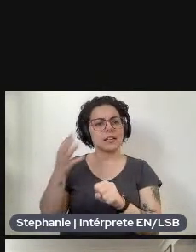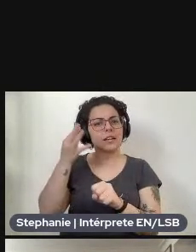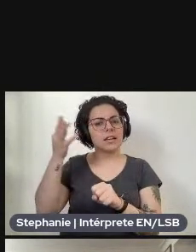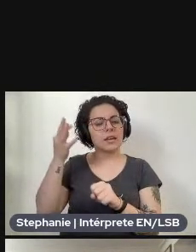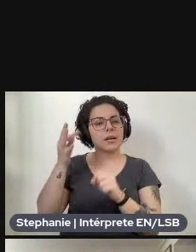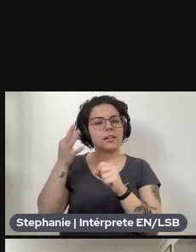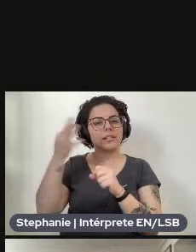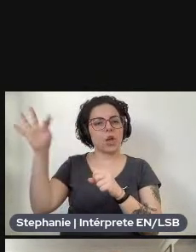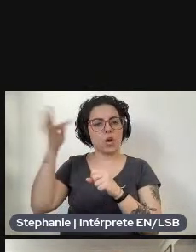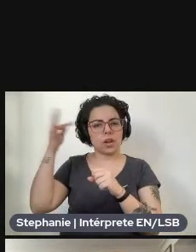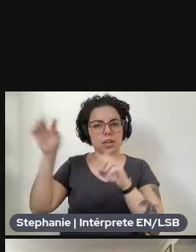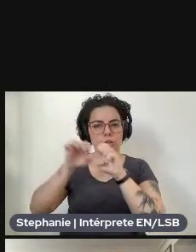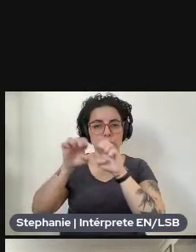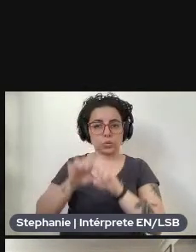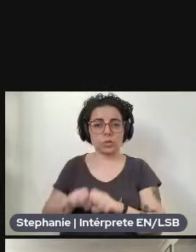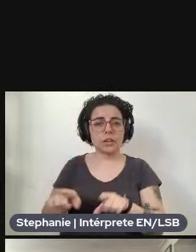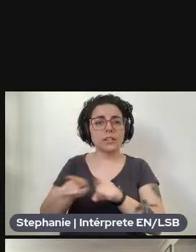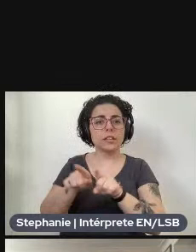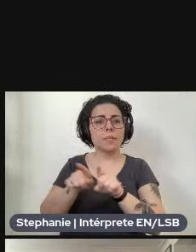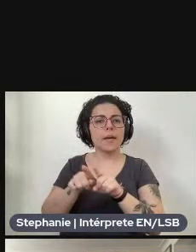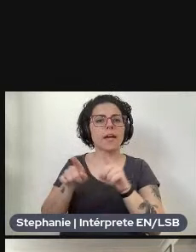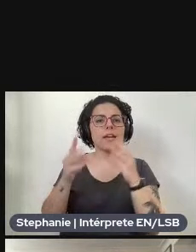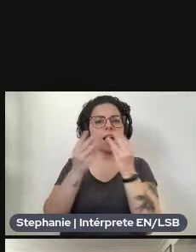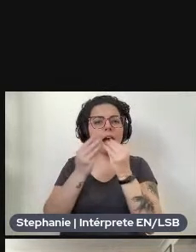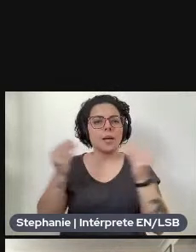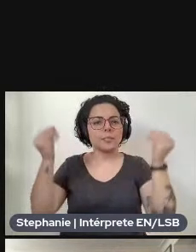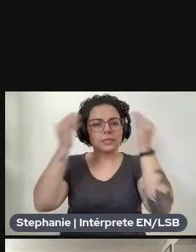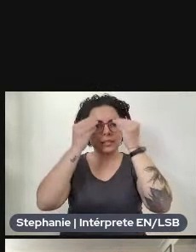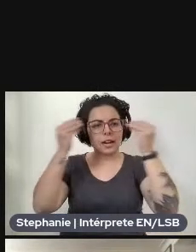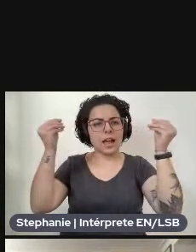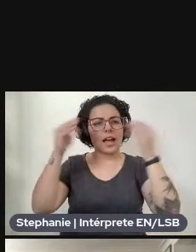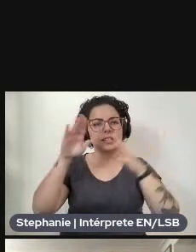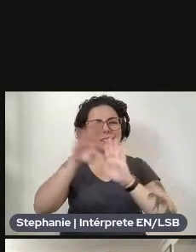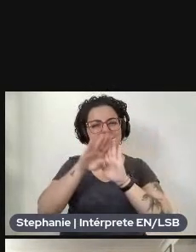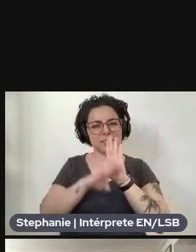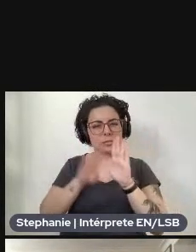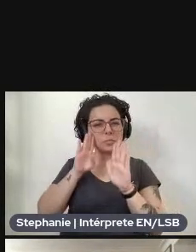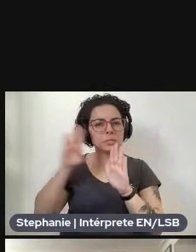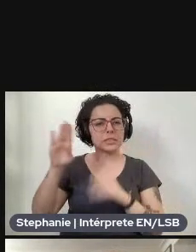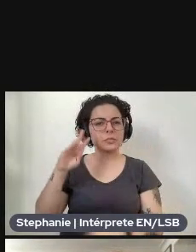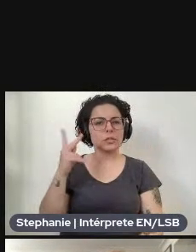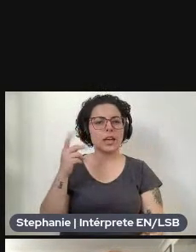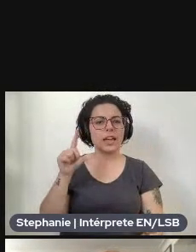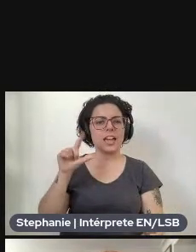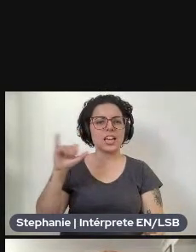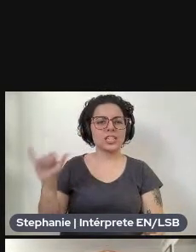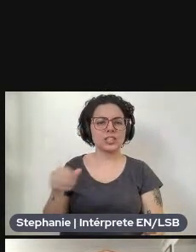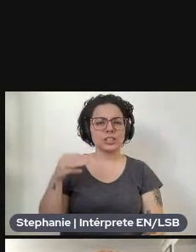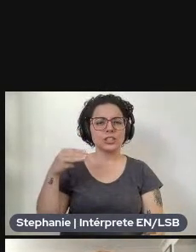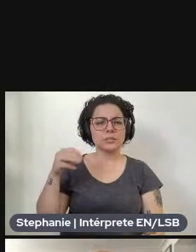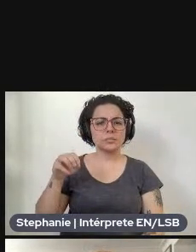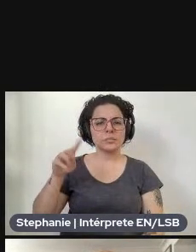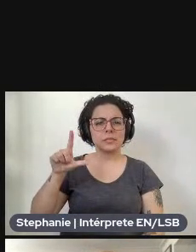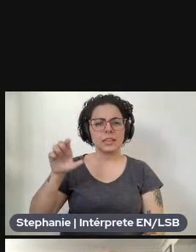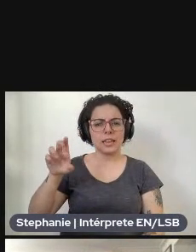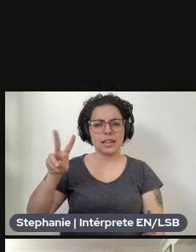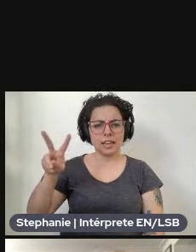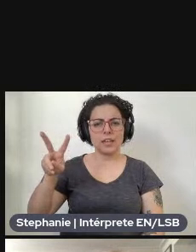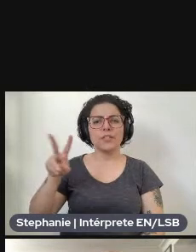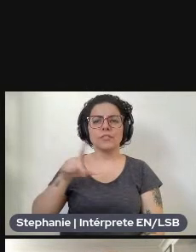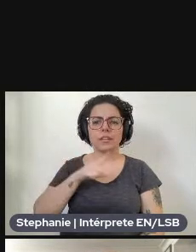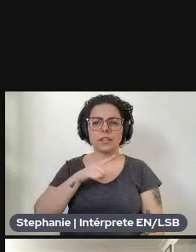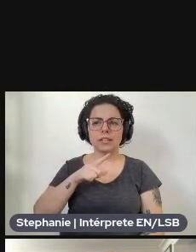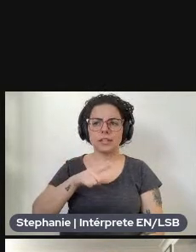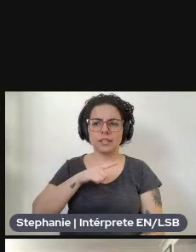Hjelmslev and owes many ideas to the Prague School. The organization concept is that of